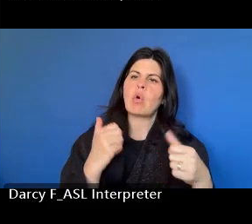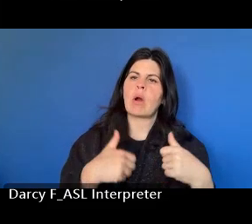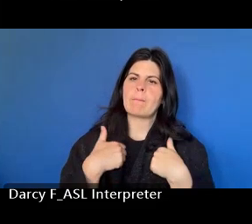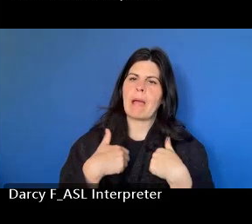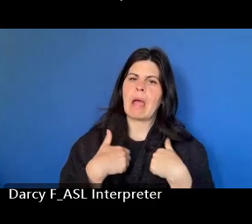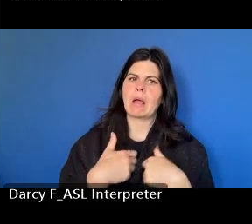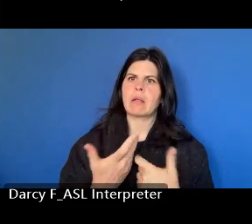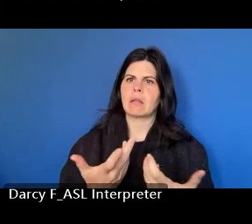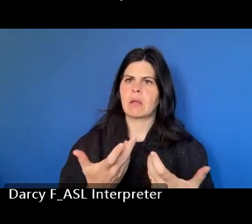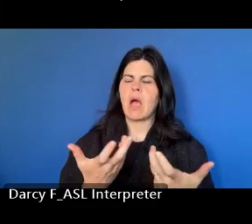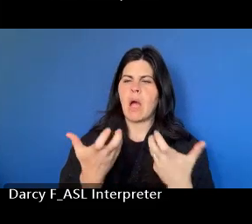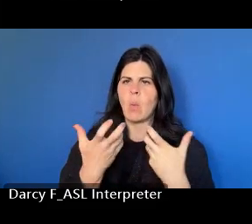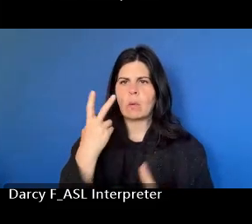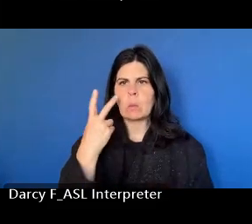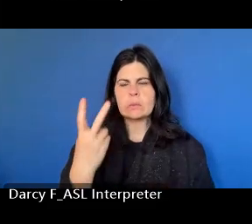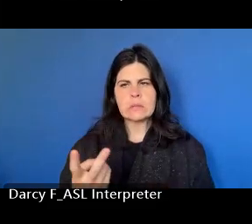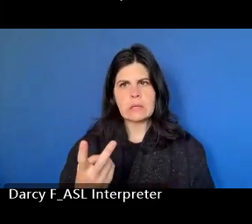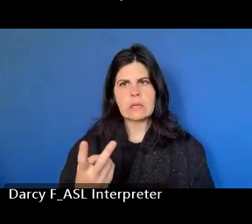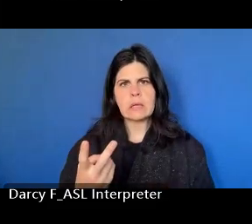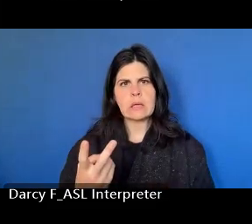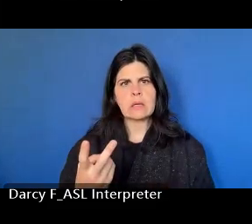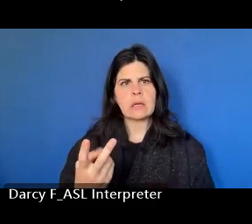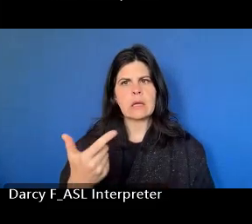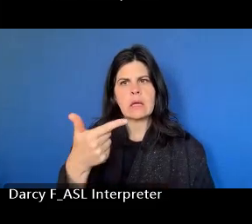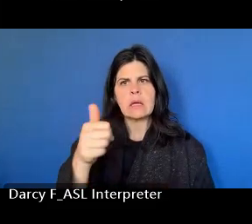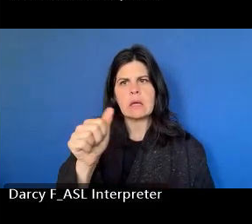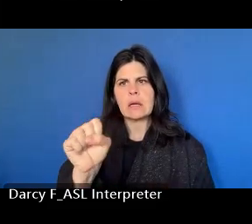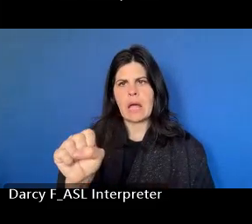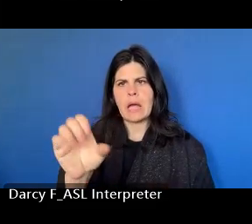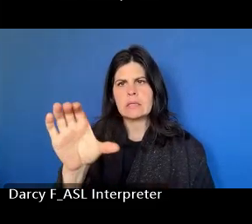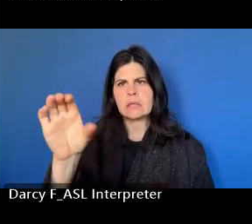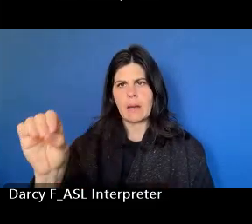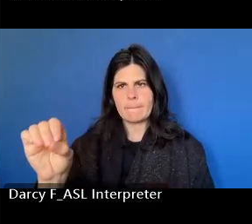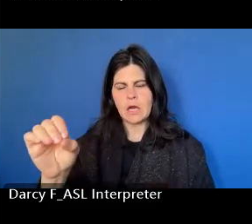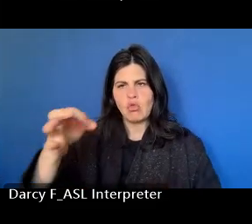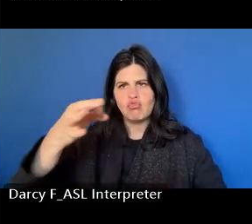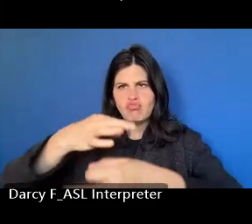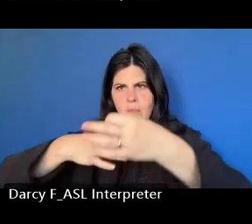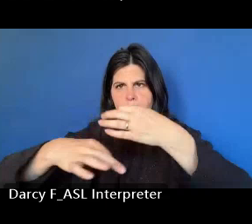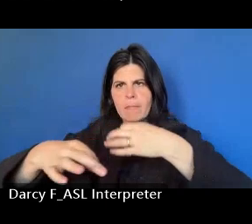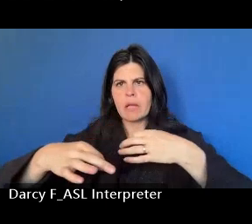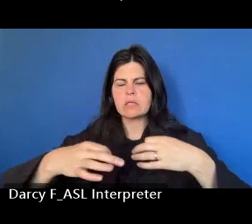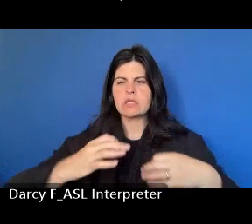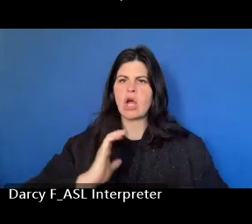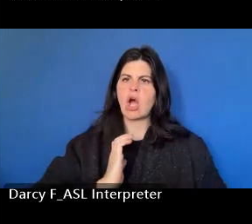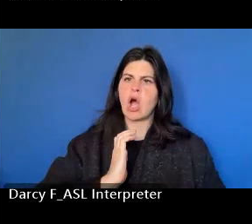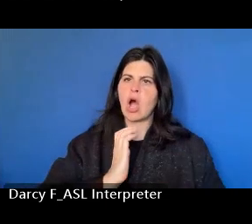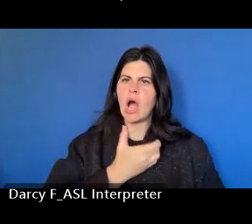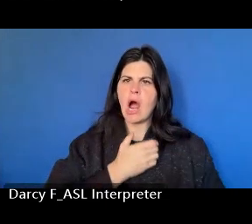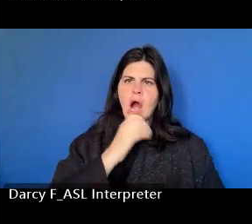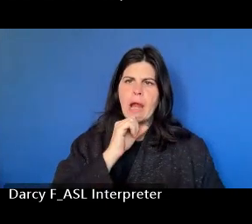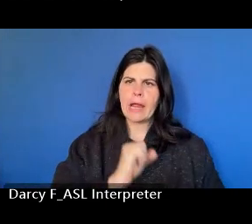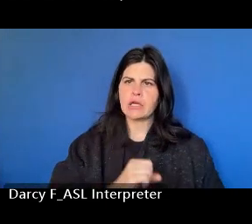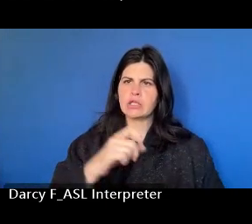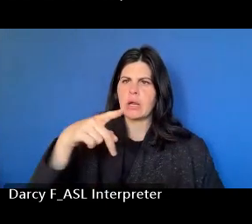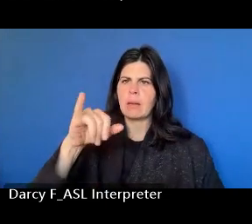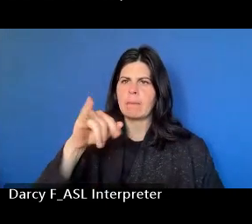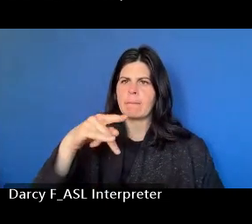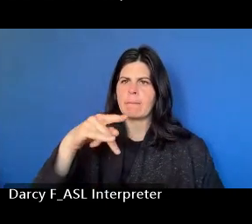would like to see the gas companies replace our aging pipelines rather